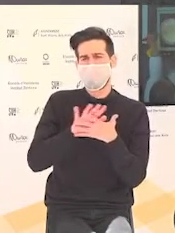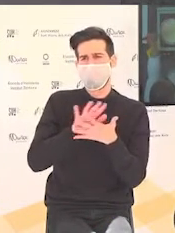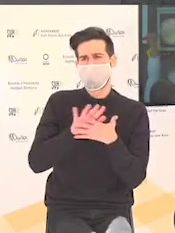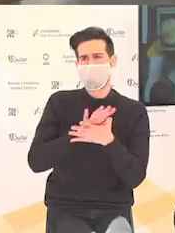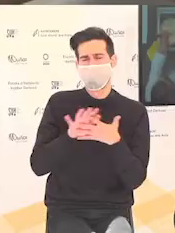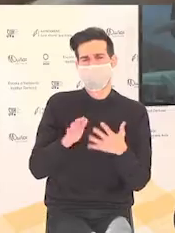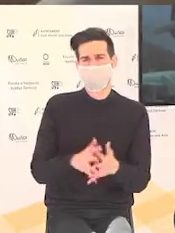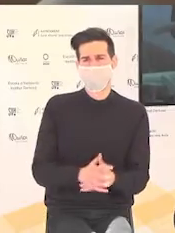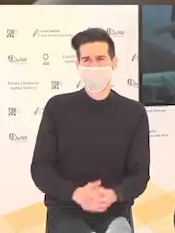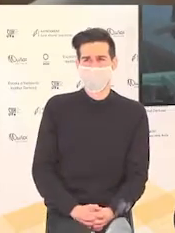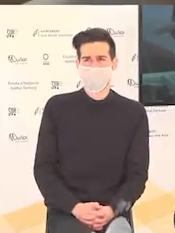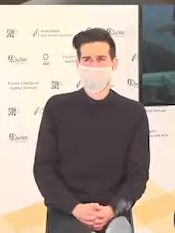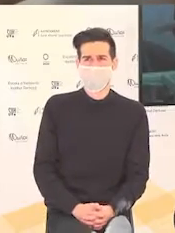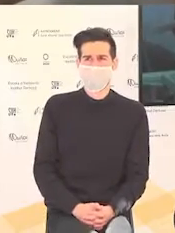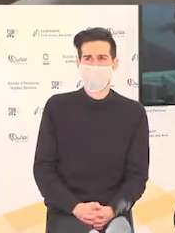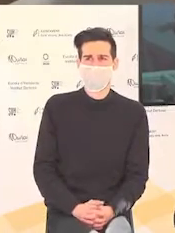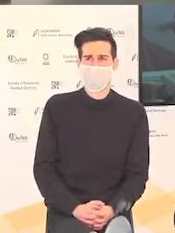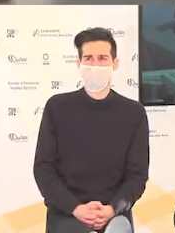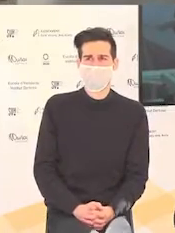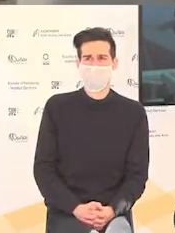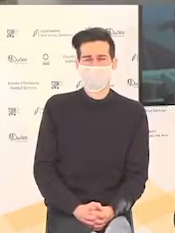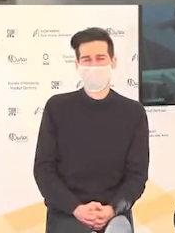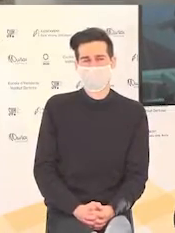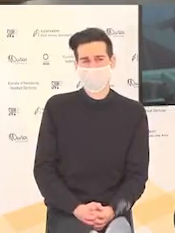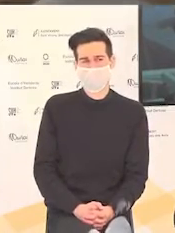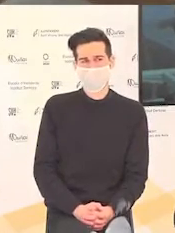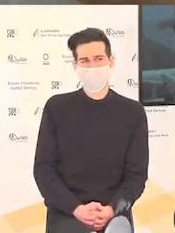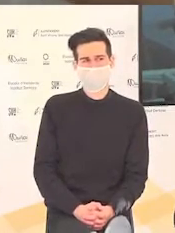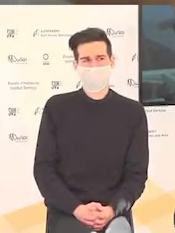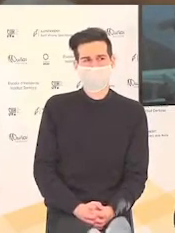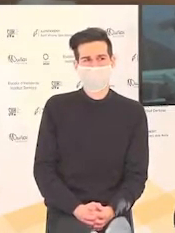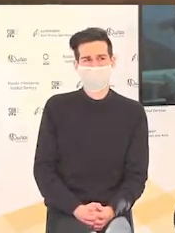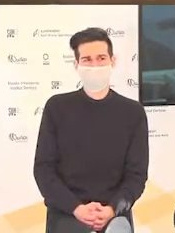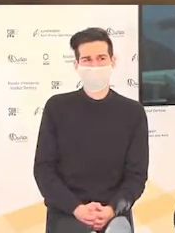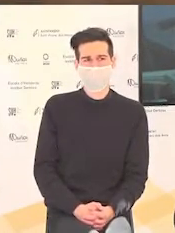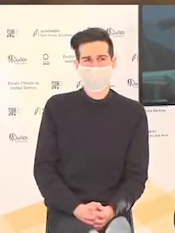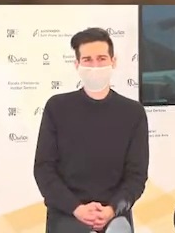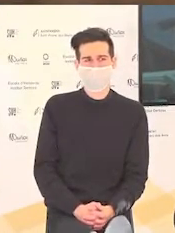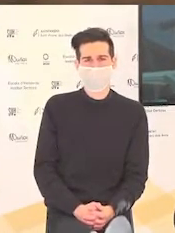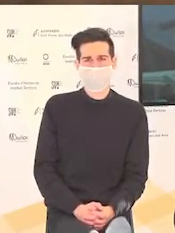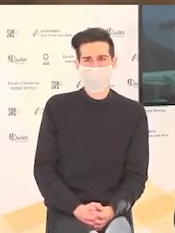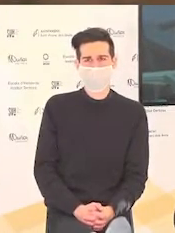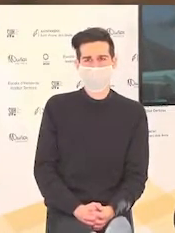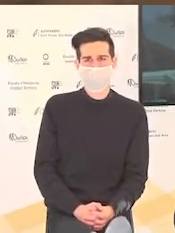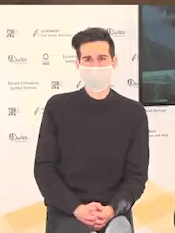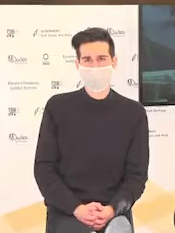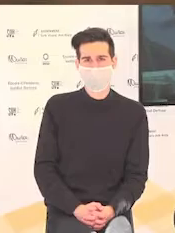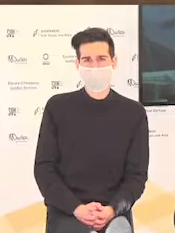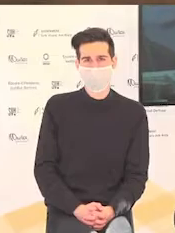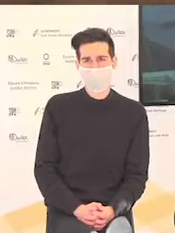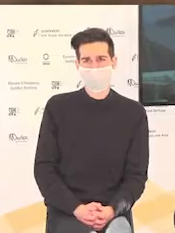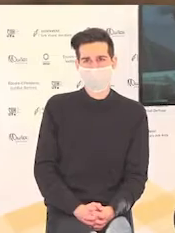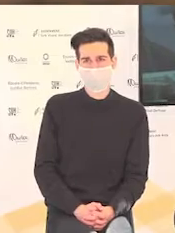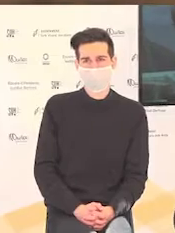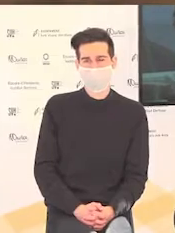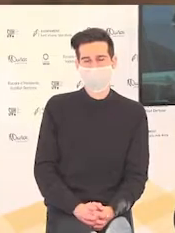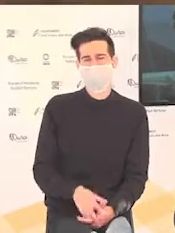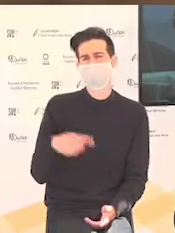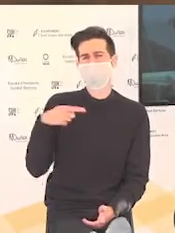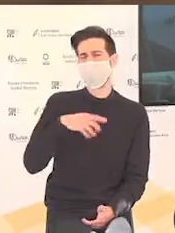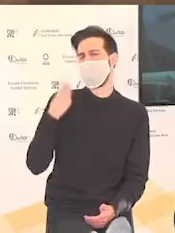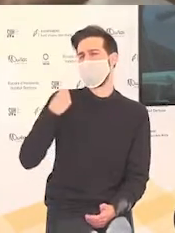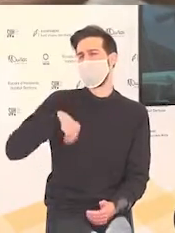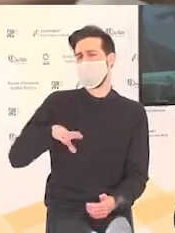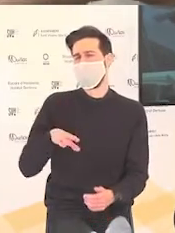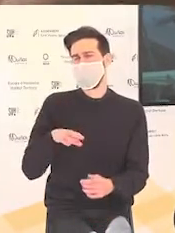when I've got lots of powders and I'm using my hand blender, I don't want them to stick to the hand blender. Y es para lo mismo. Tenemos mucho polvo